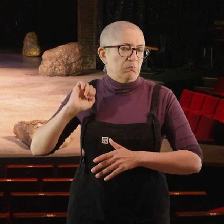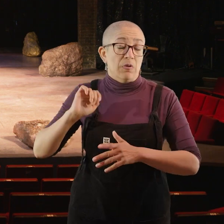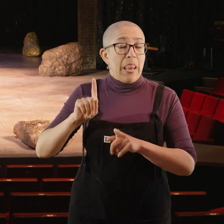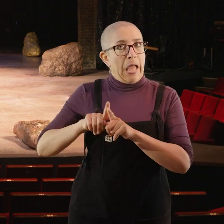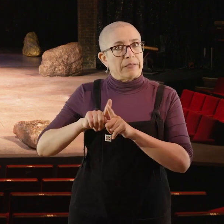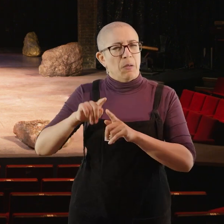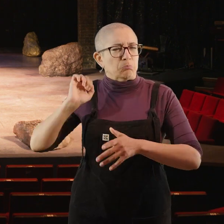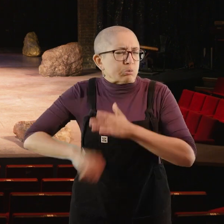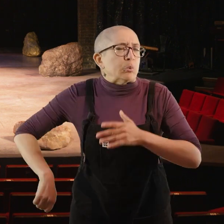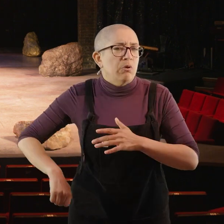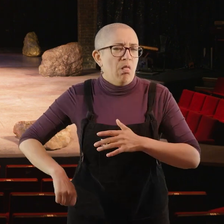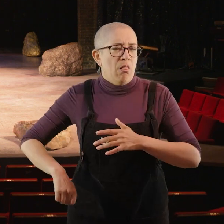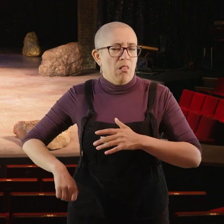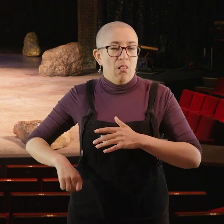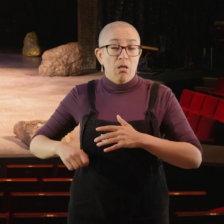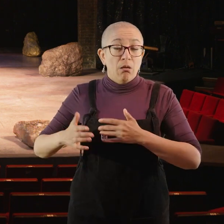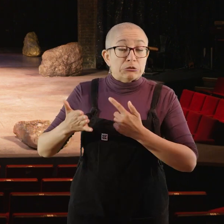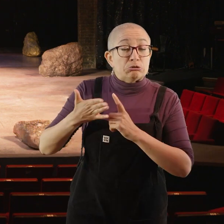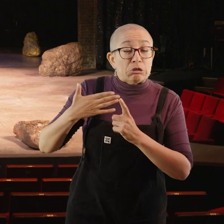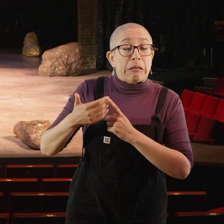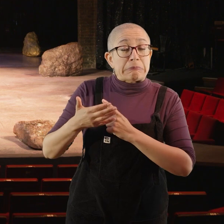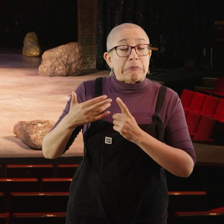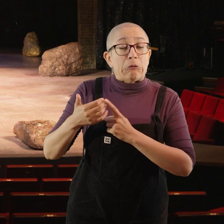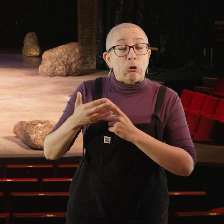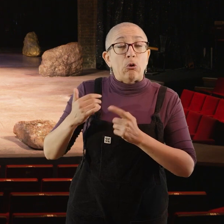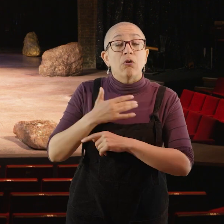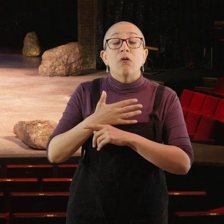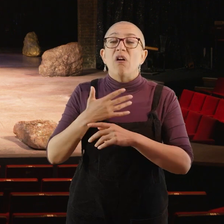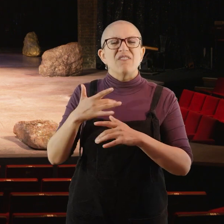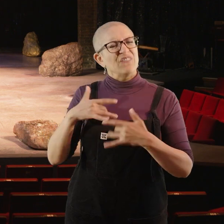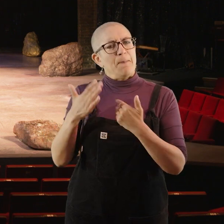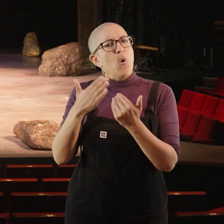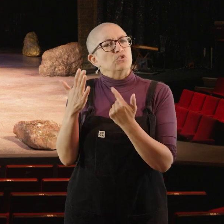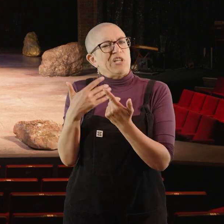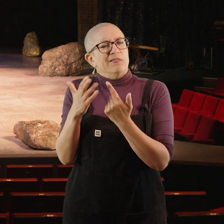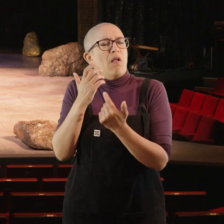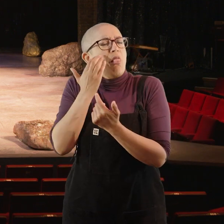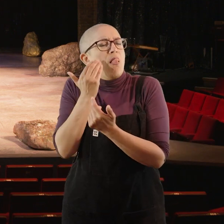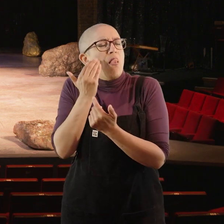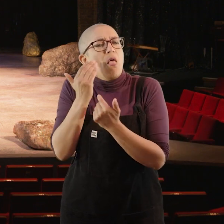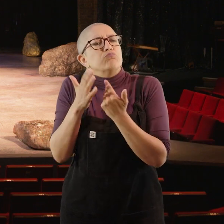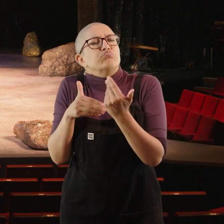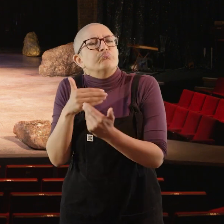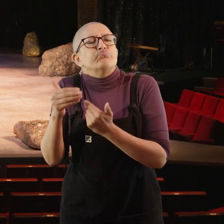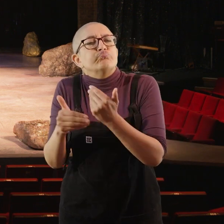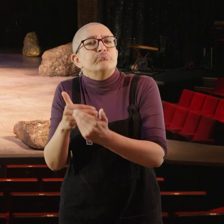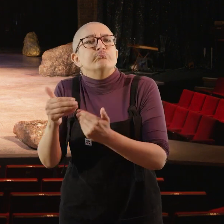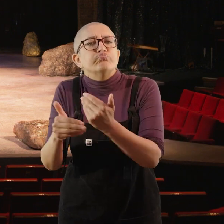Yeah. the arrival at the conclusion felt gentler, almost in that the way that you built us back up in terms